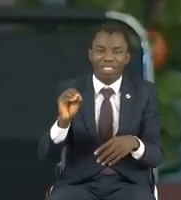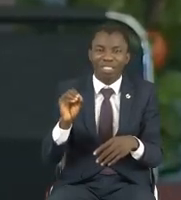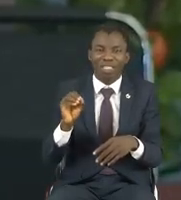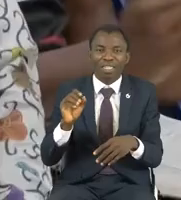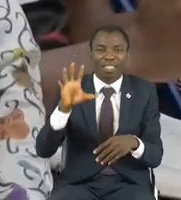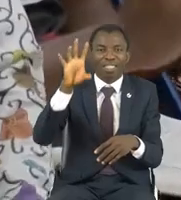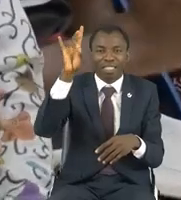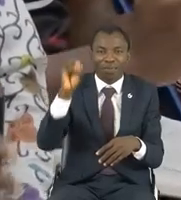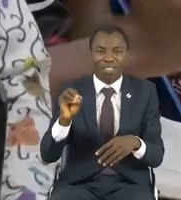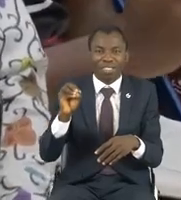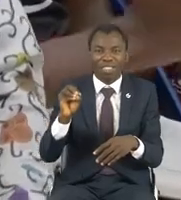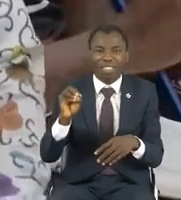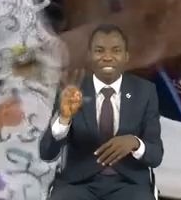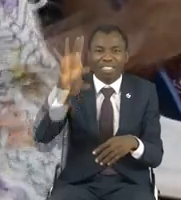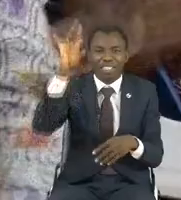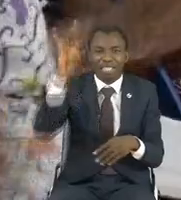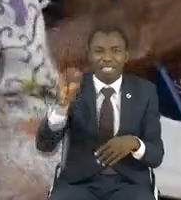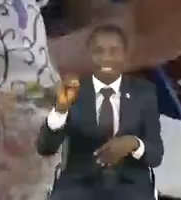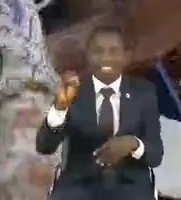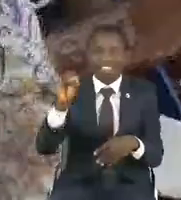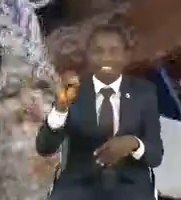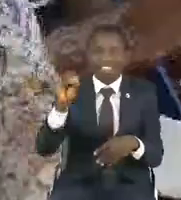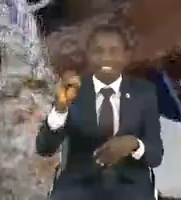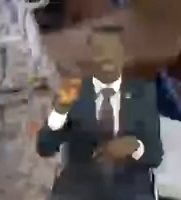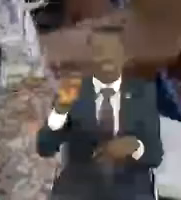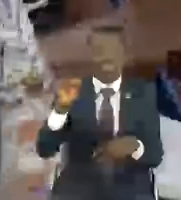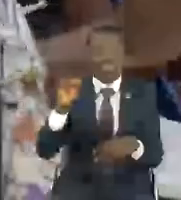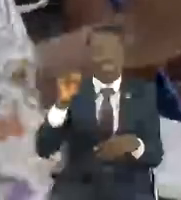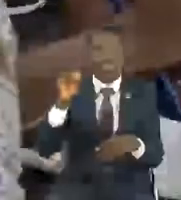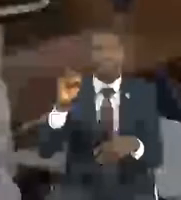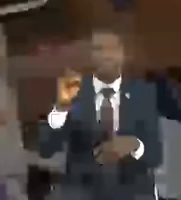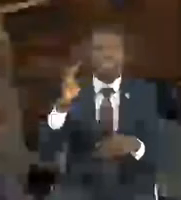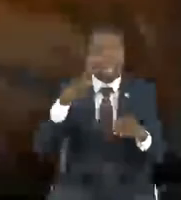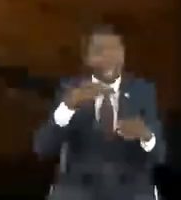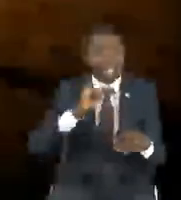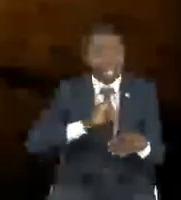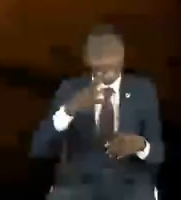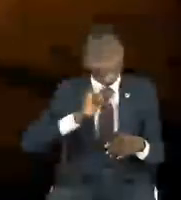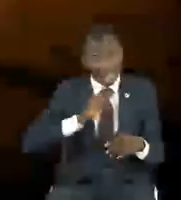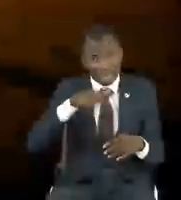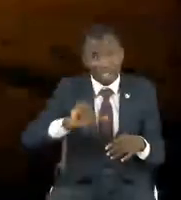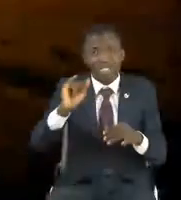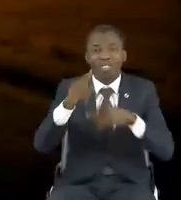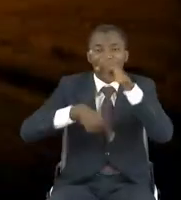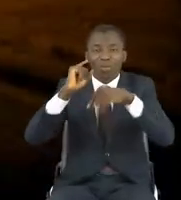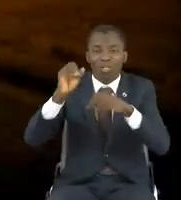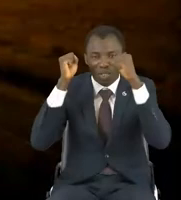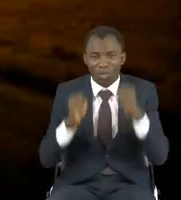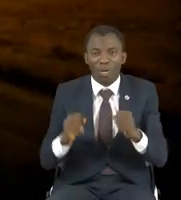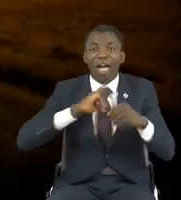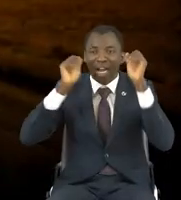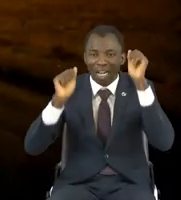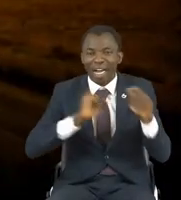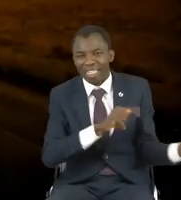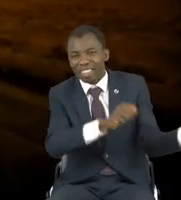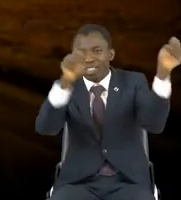70, 80, and I'm still going strong. I transferred that